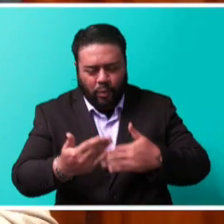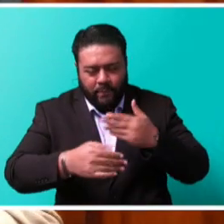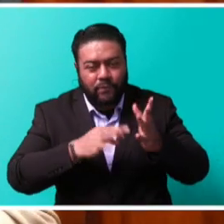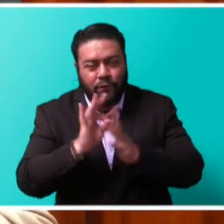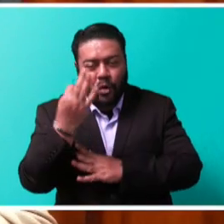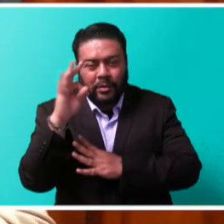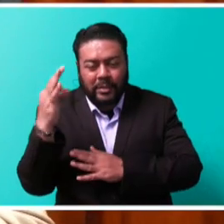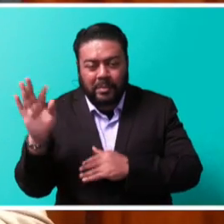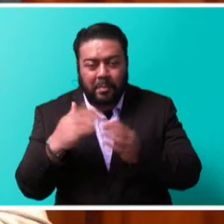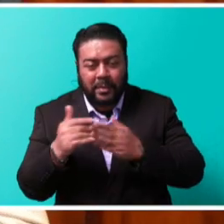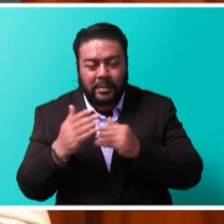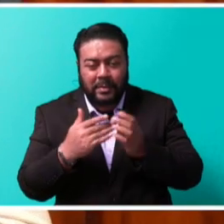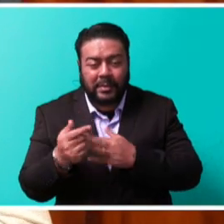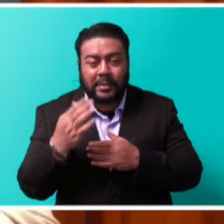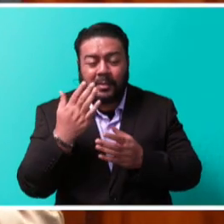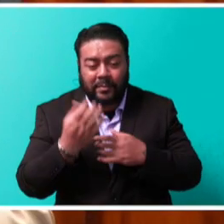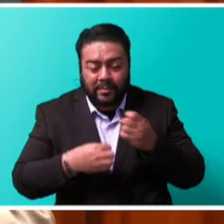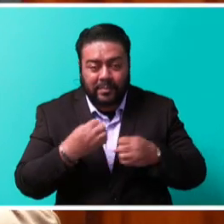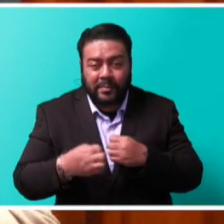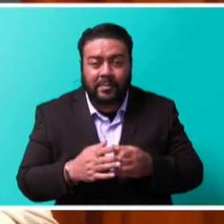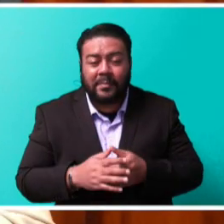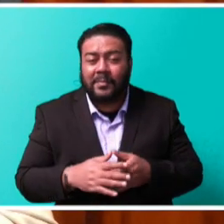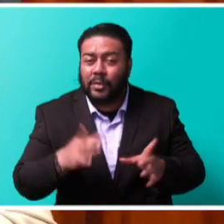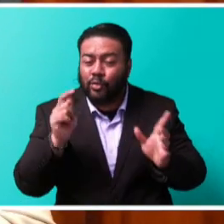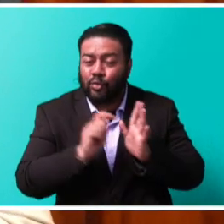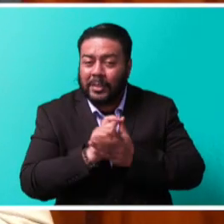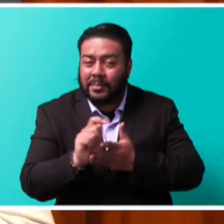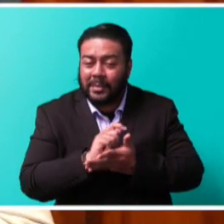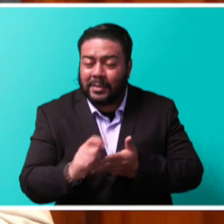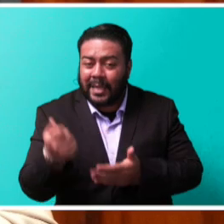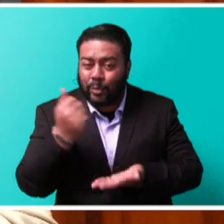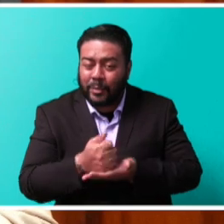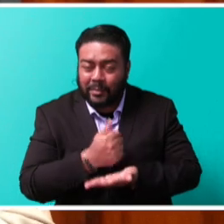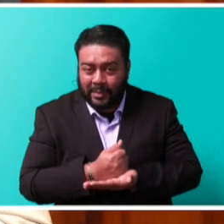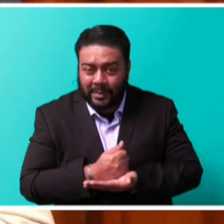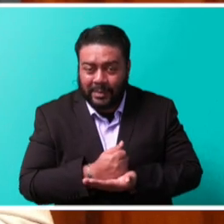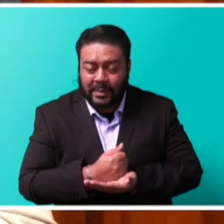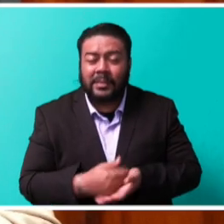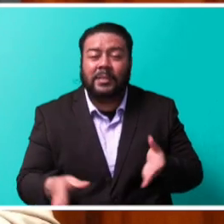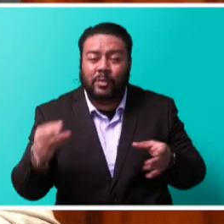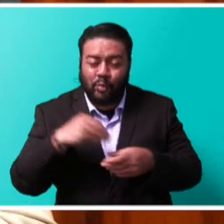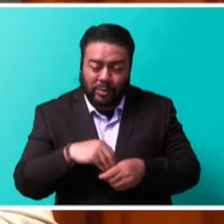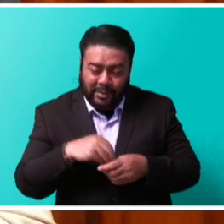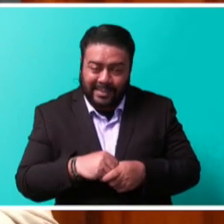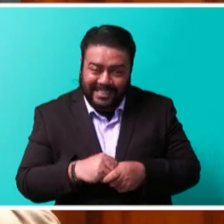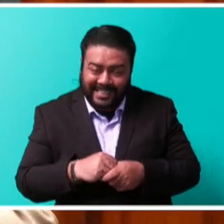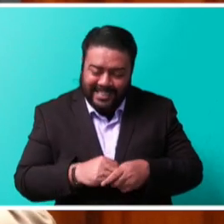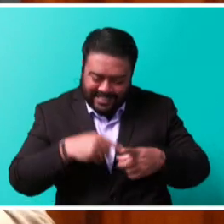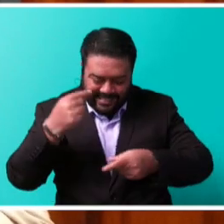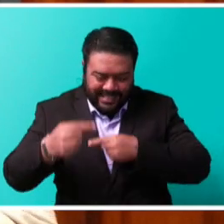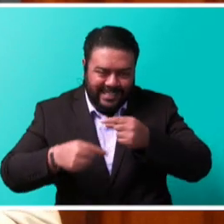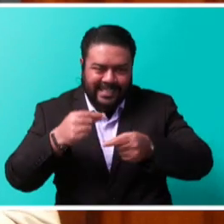management, environmental stewardship, transparency, accountability, inclusiveness, and